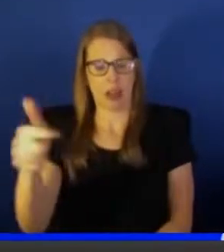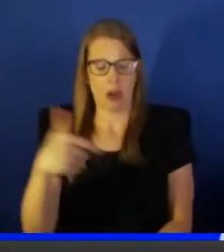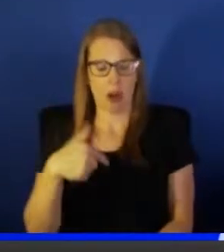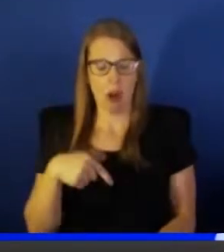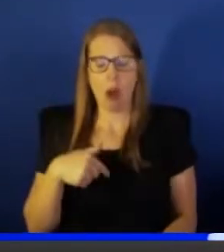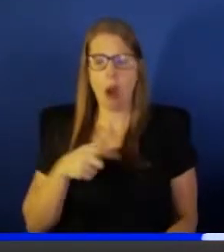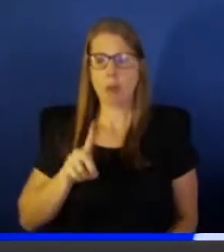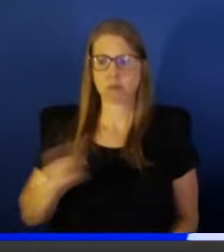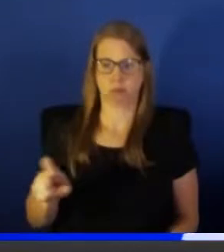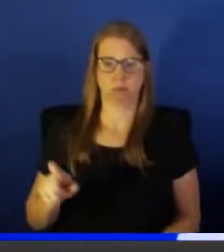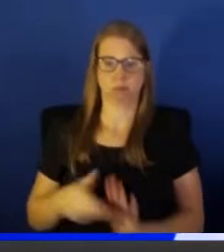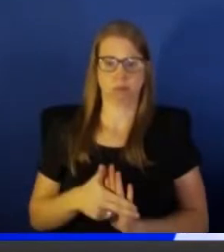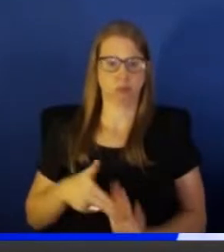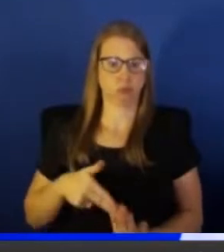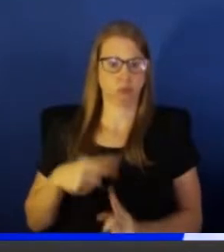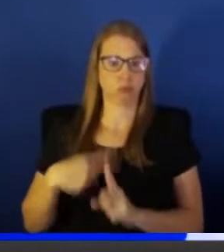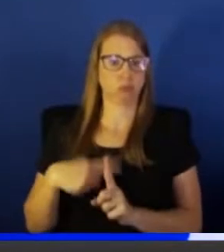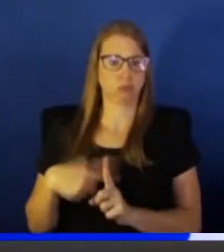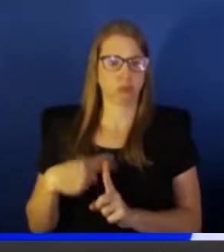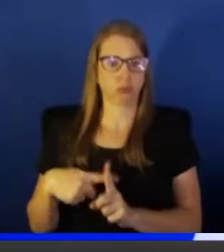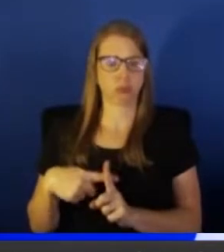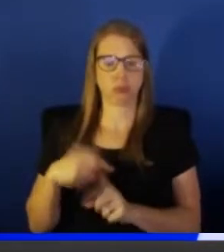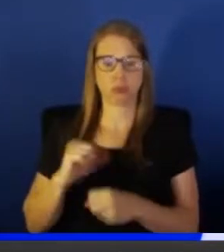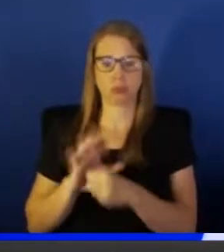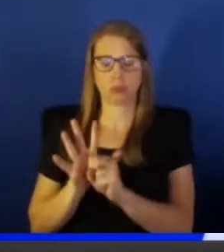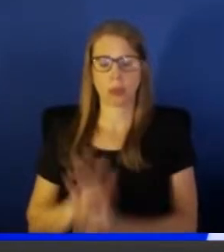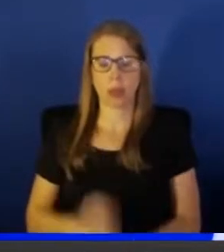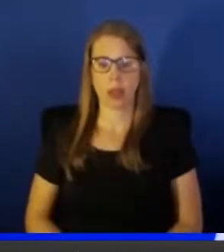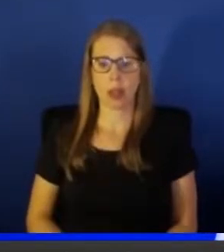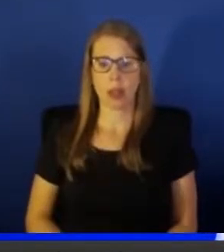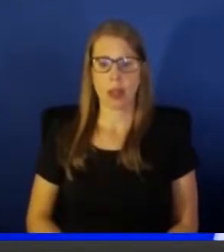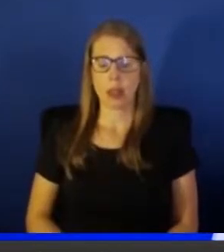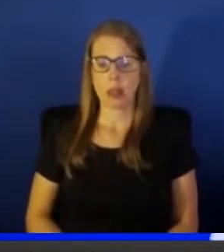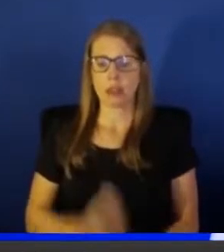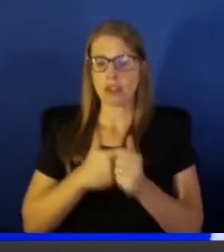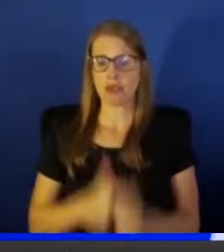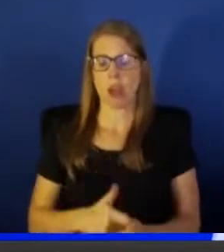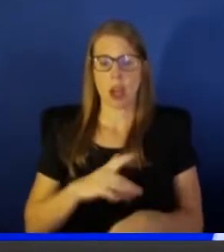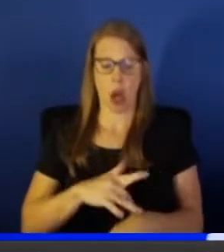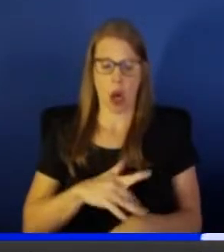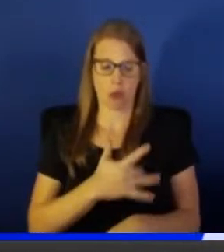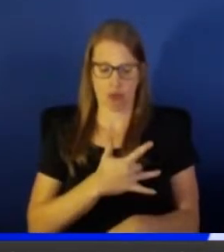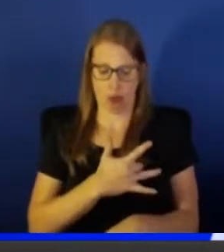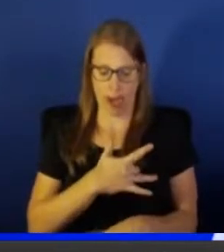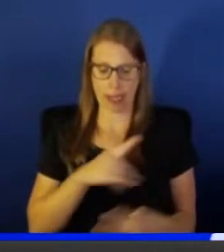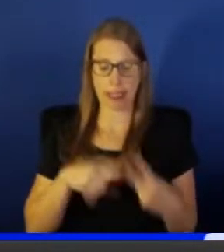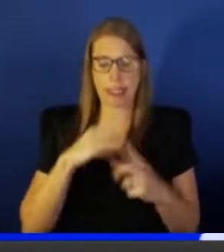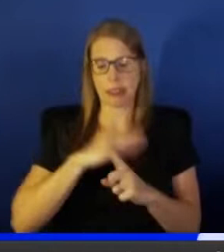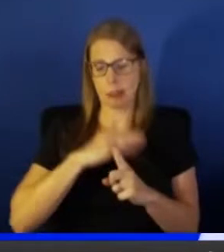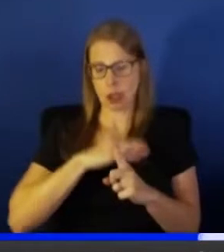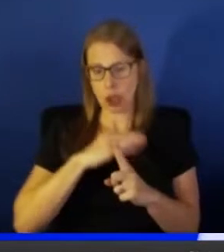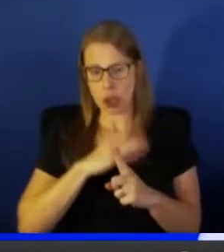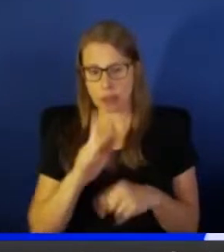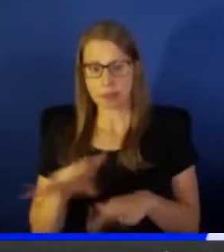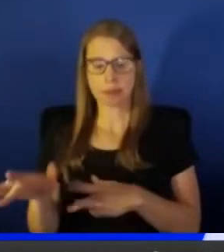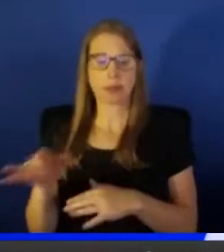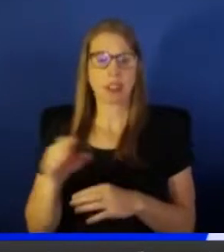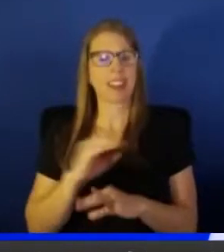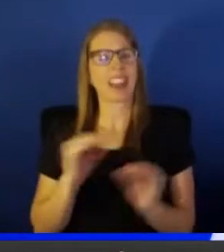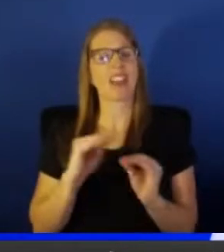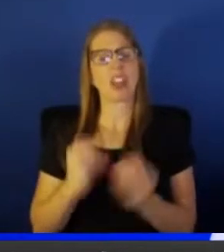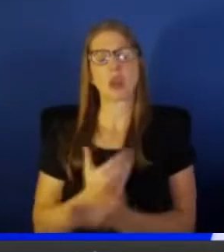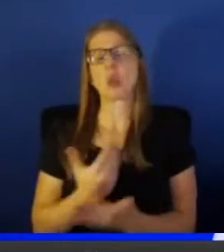I think really what these bracelets are tracking is heart rate, is temperature, things like that. This is nothing new.